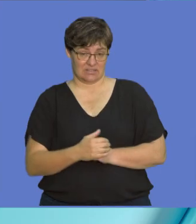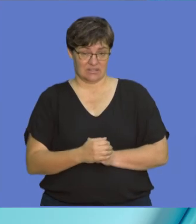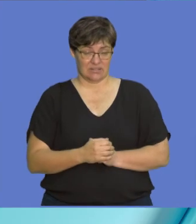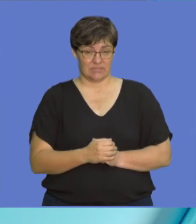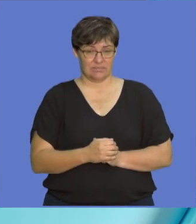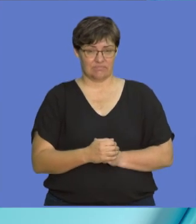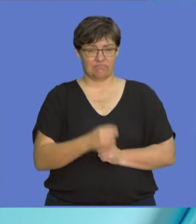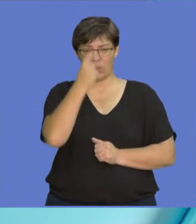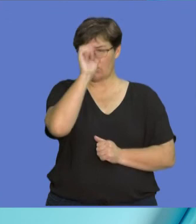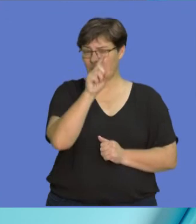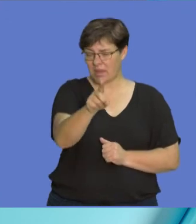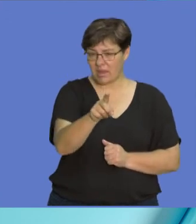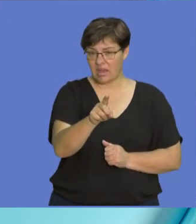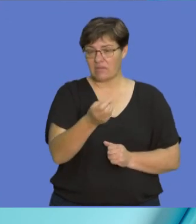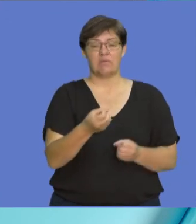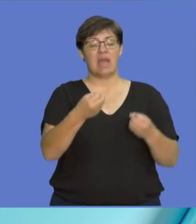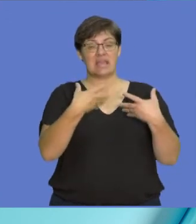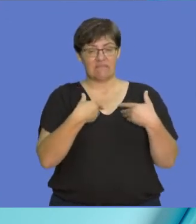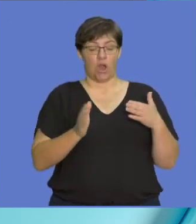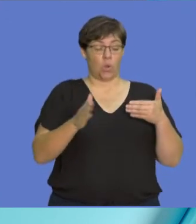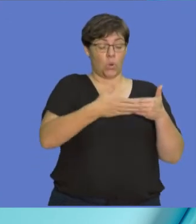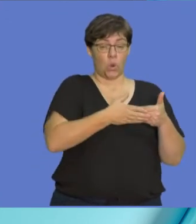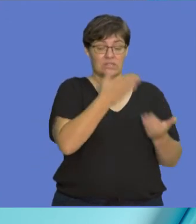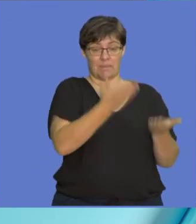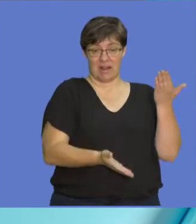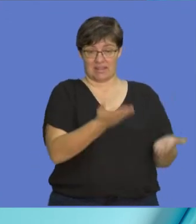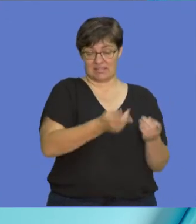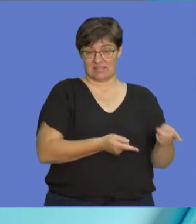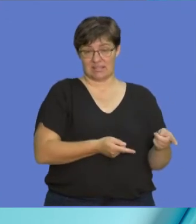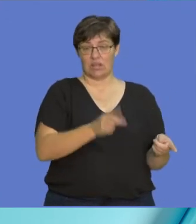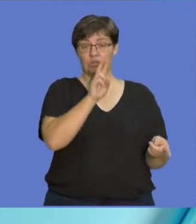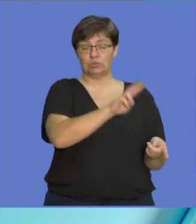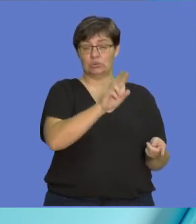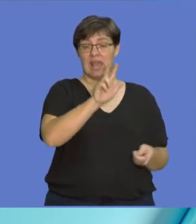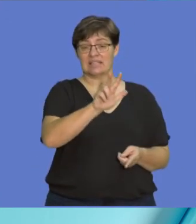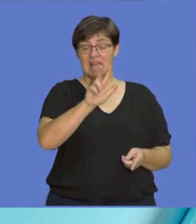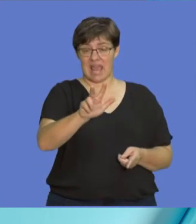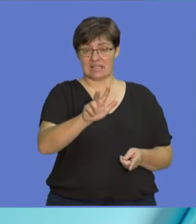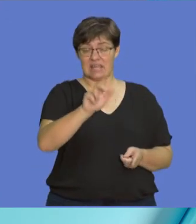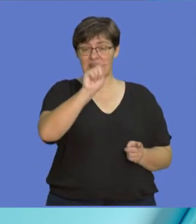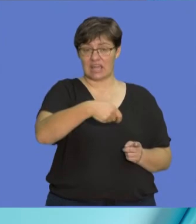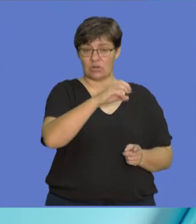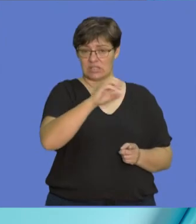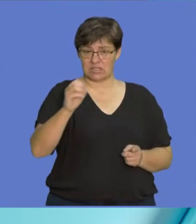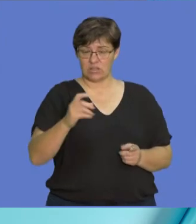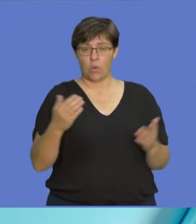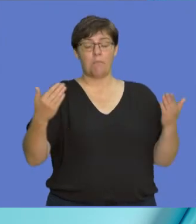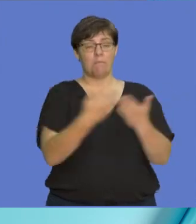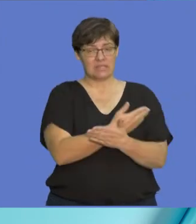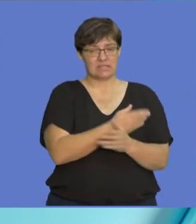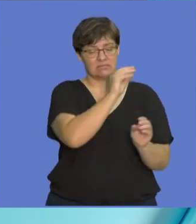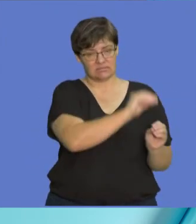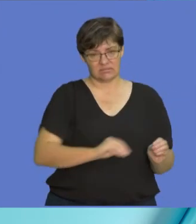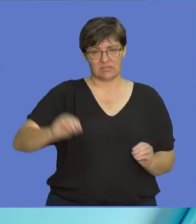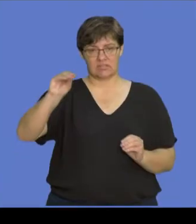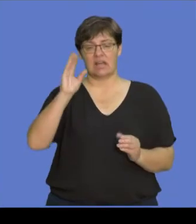288,000 rand. Now remember, if they had given you the closing balance, namely the 288,000 rand, then your missing figure